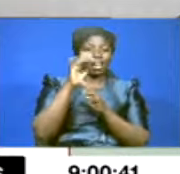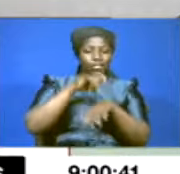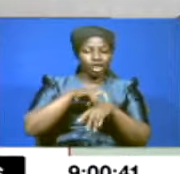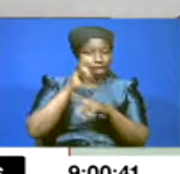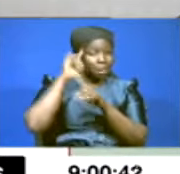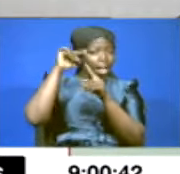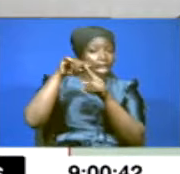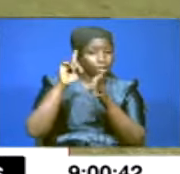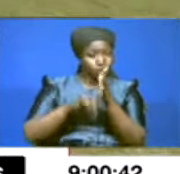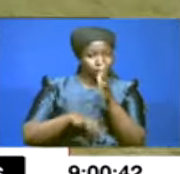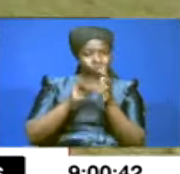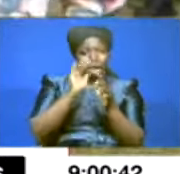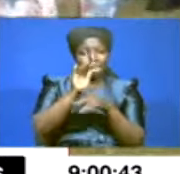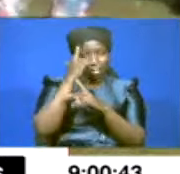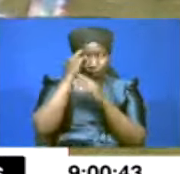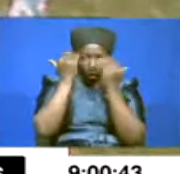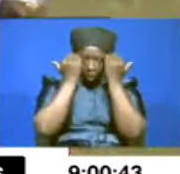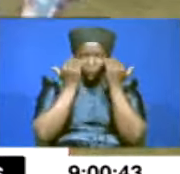roles.